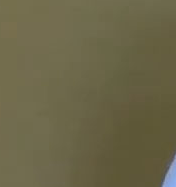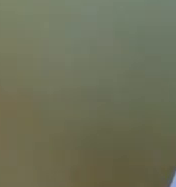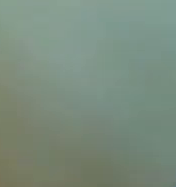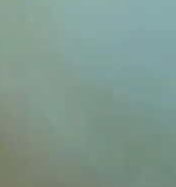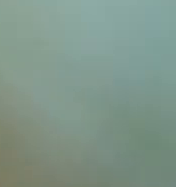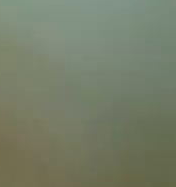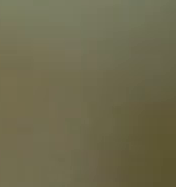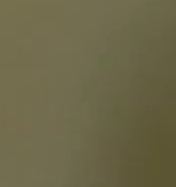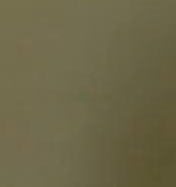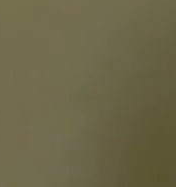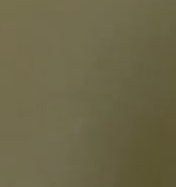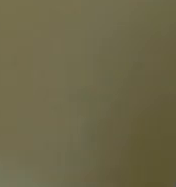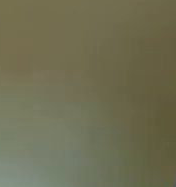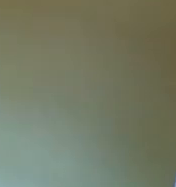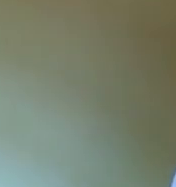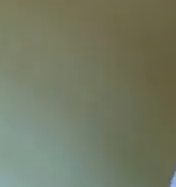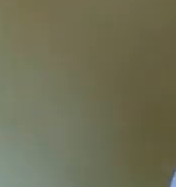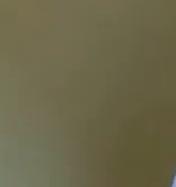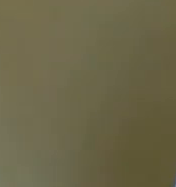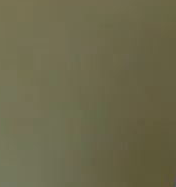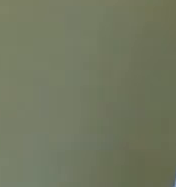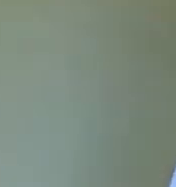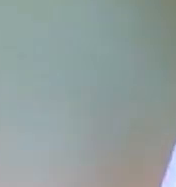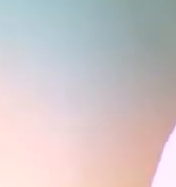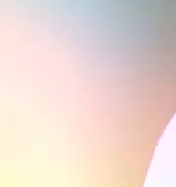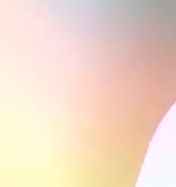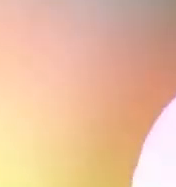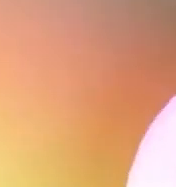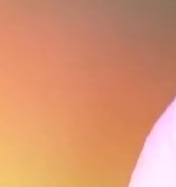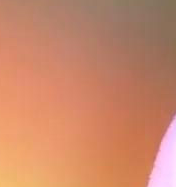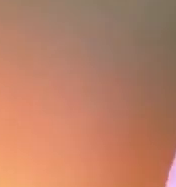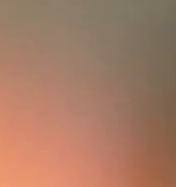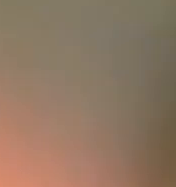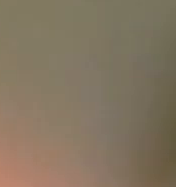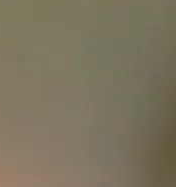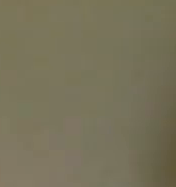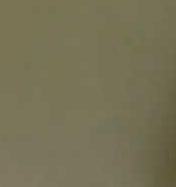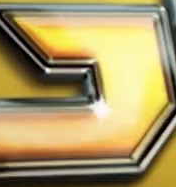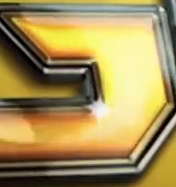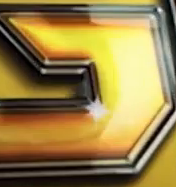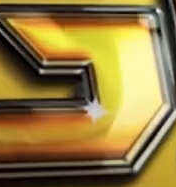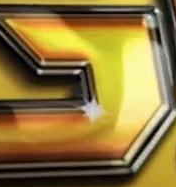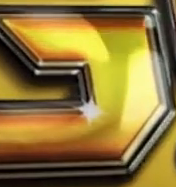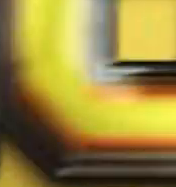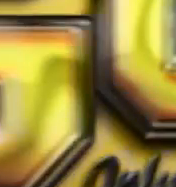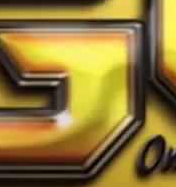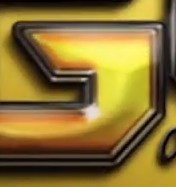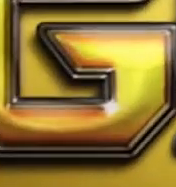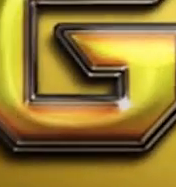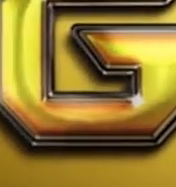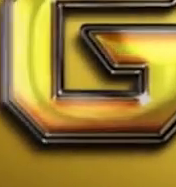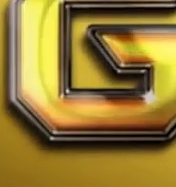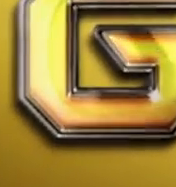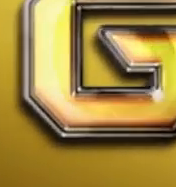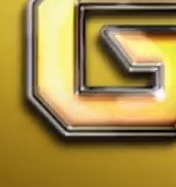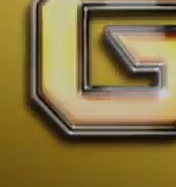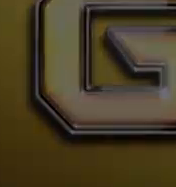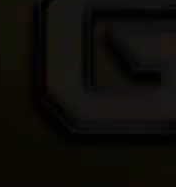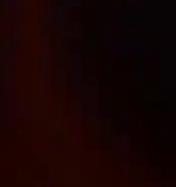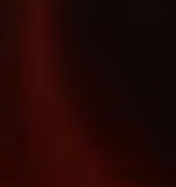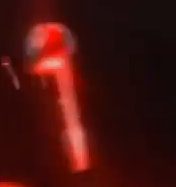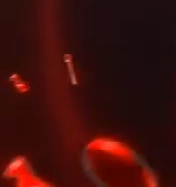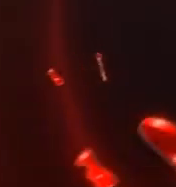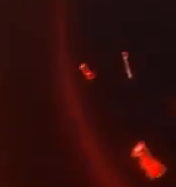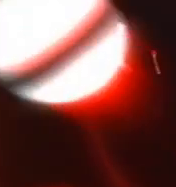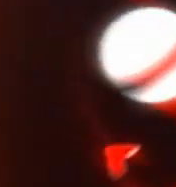Bola, I'm Miri, I'm from Lotoka, and I love Gold FM because they play all my classic hits. Gold FM, only the classic hits.